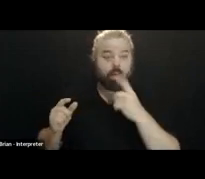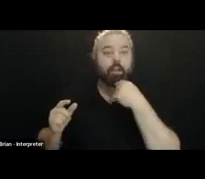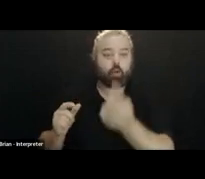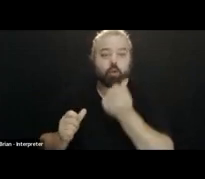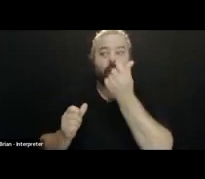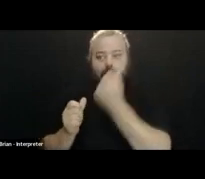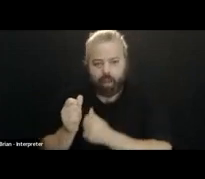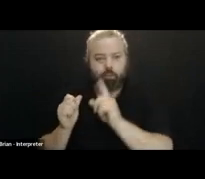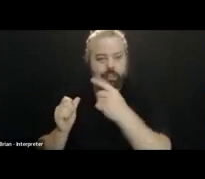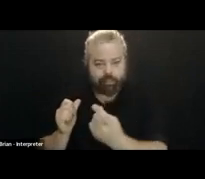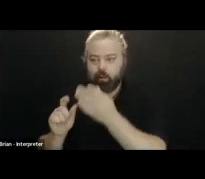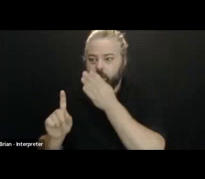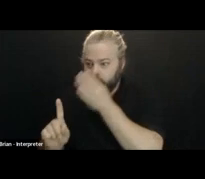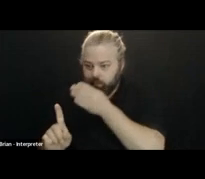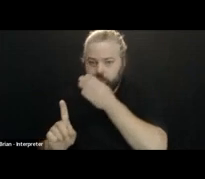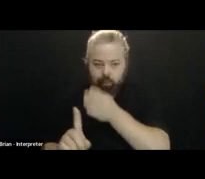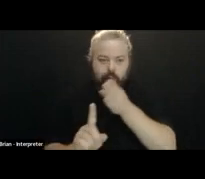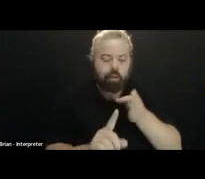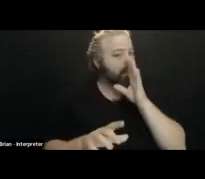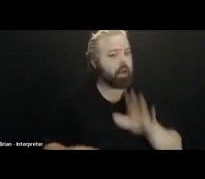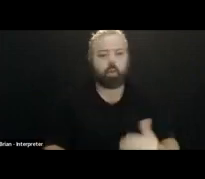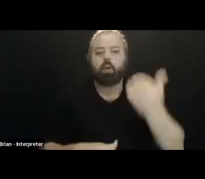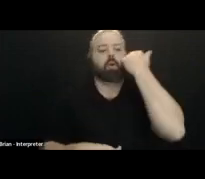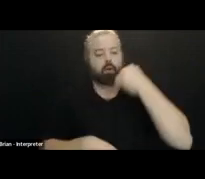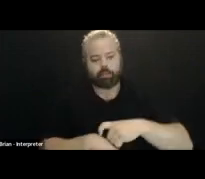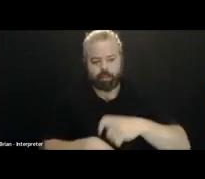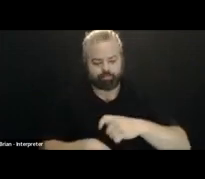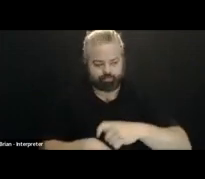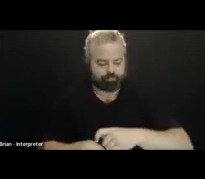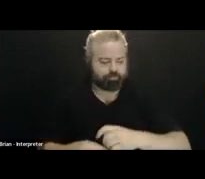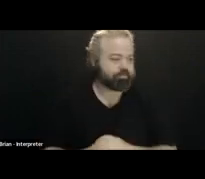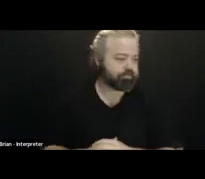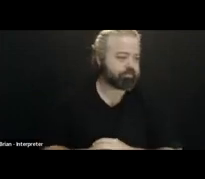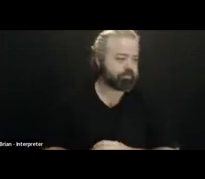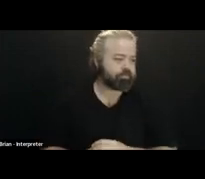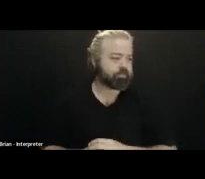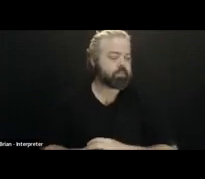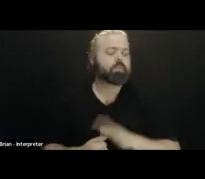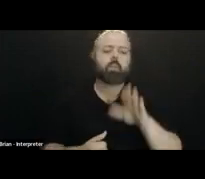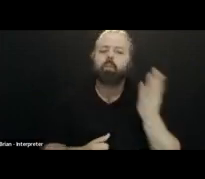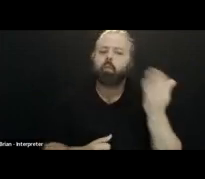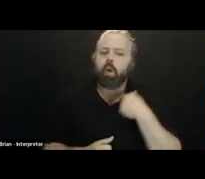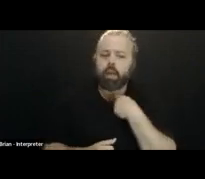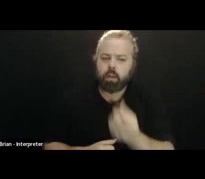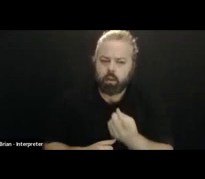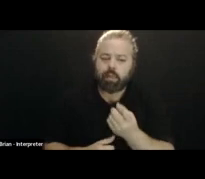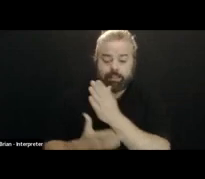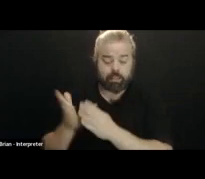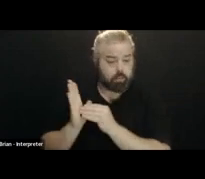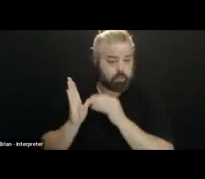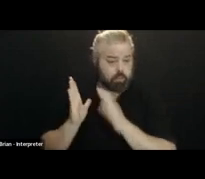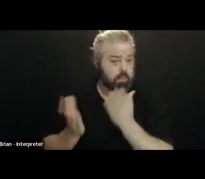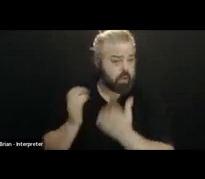single thing. So I hope that that's okay. So I mentioned earlier that some students may want to